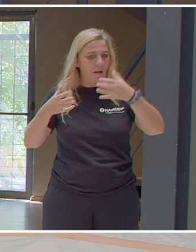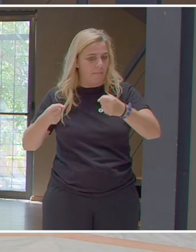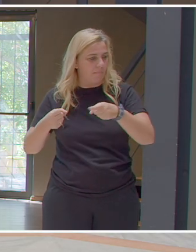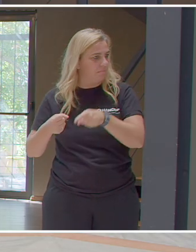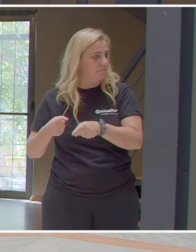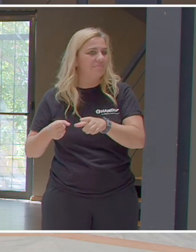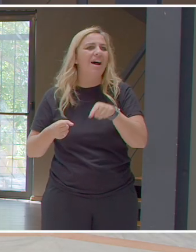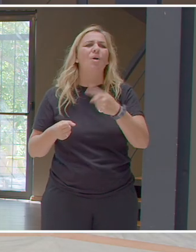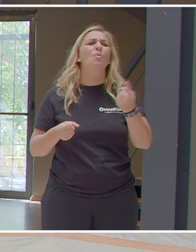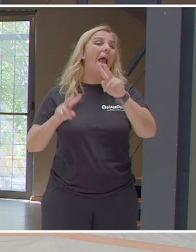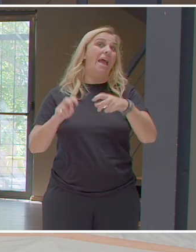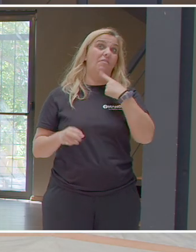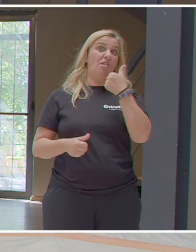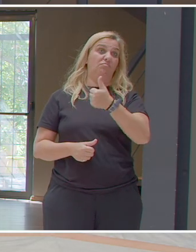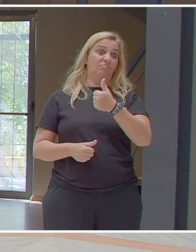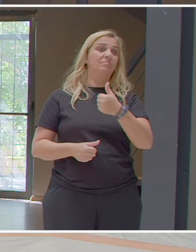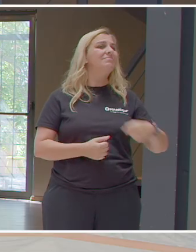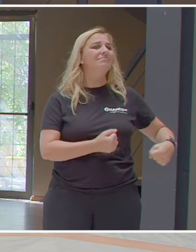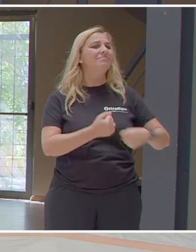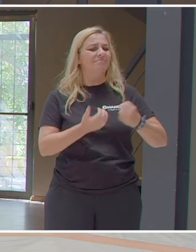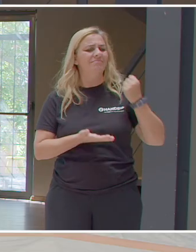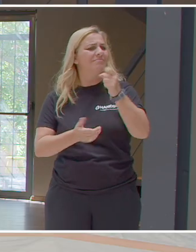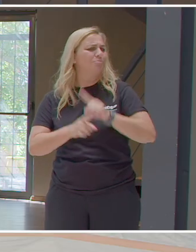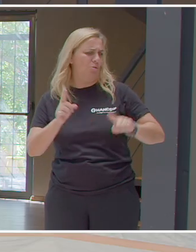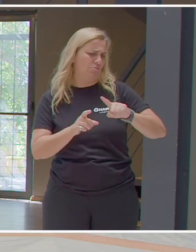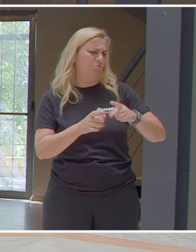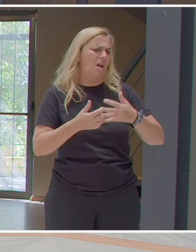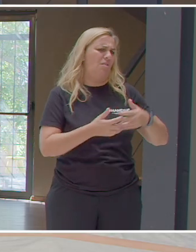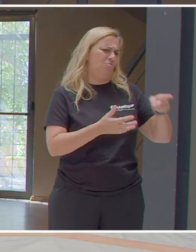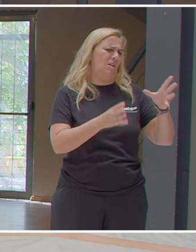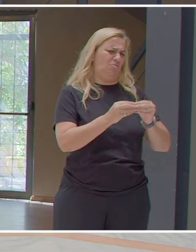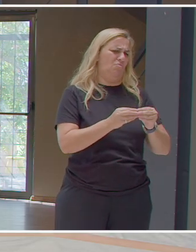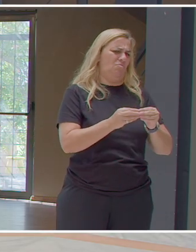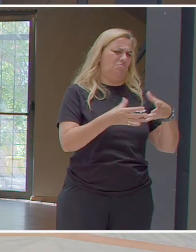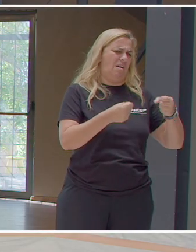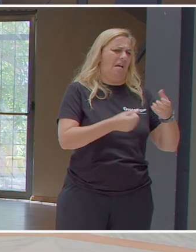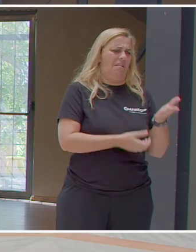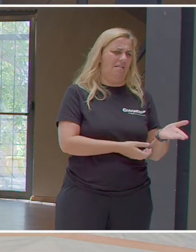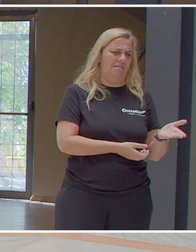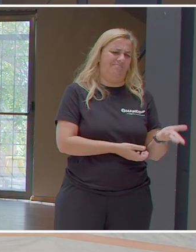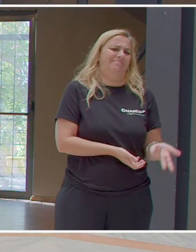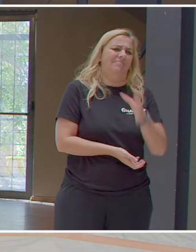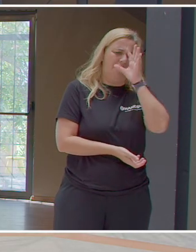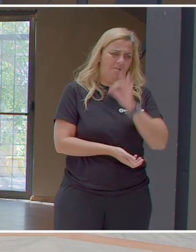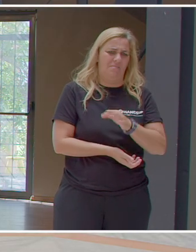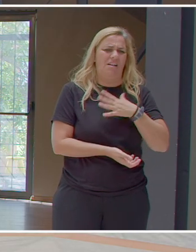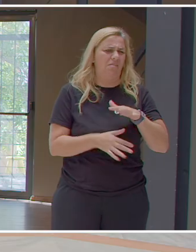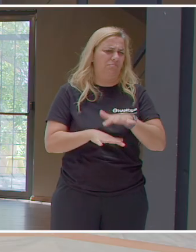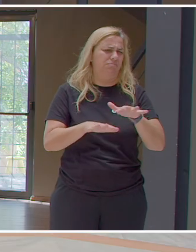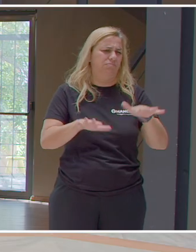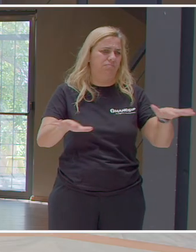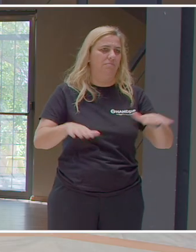been sponsored by the cheese industry or by the milk industry and have very interesting designs. If you want